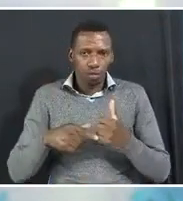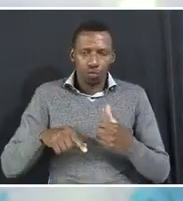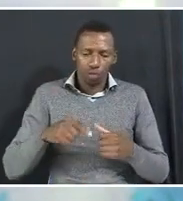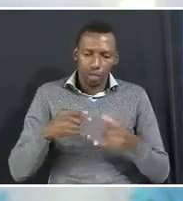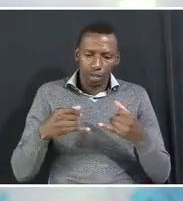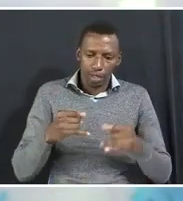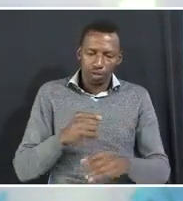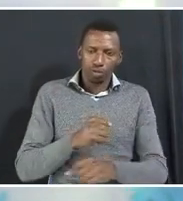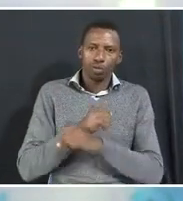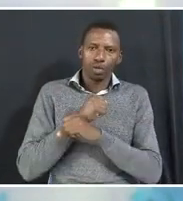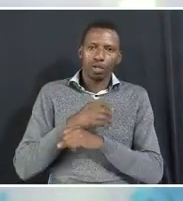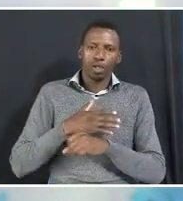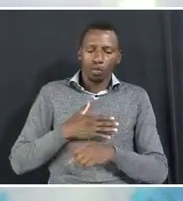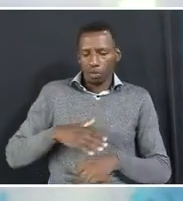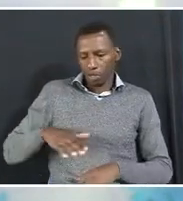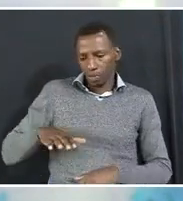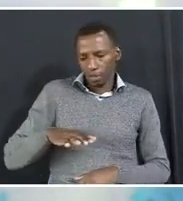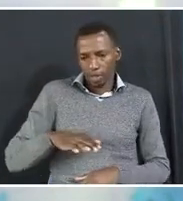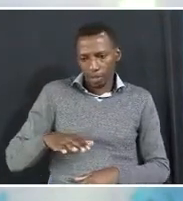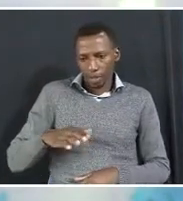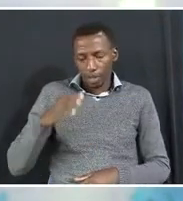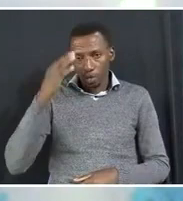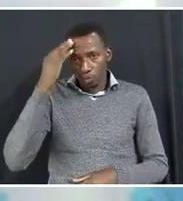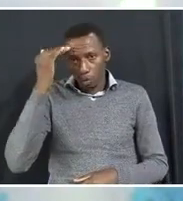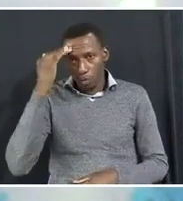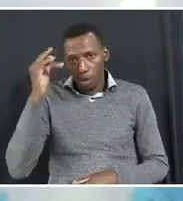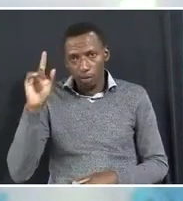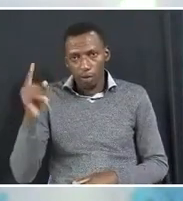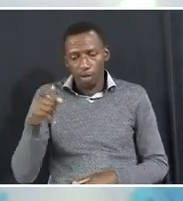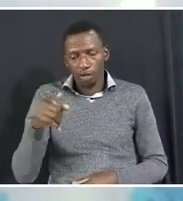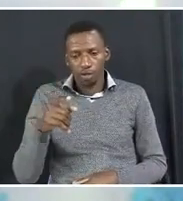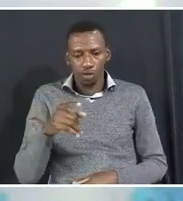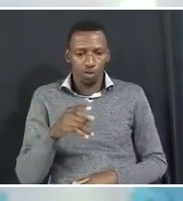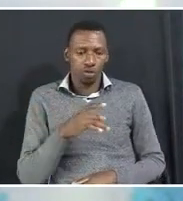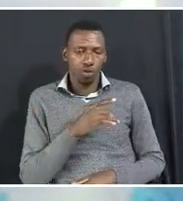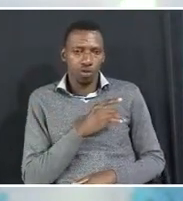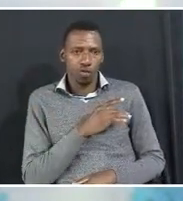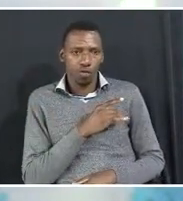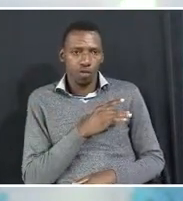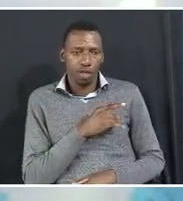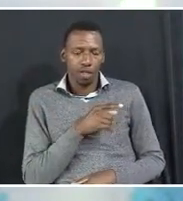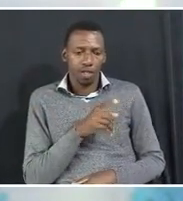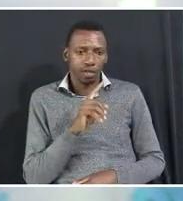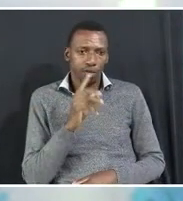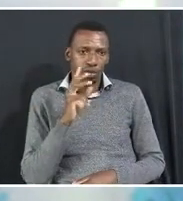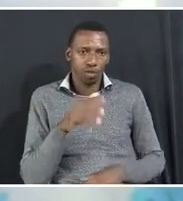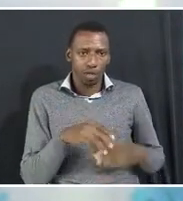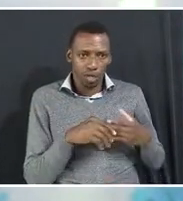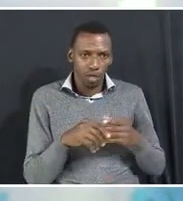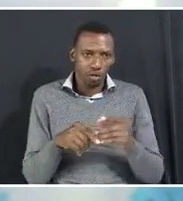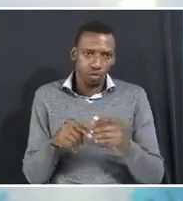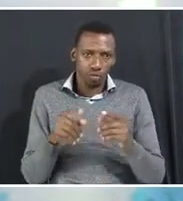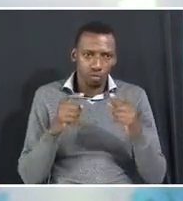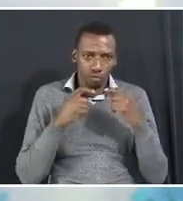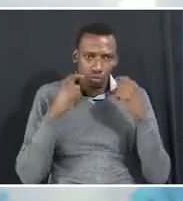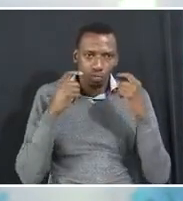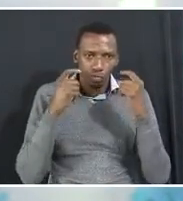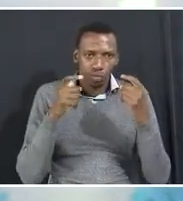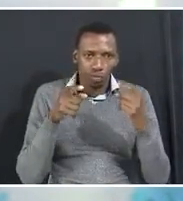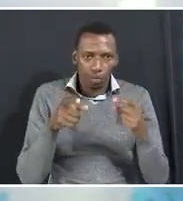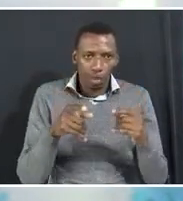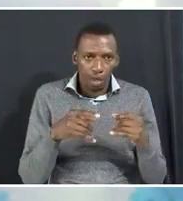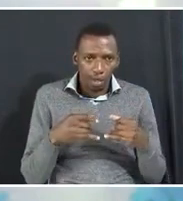protect our space. Because first of all, you fear somebody to lead you into sin. So you try to just be